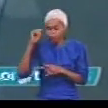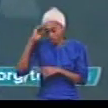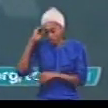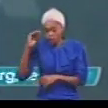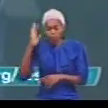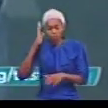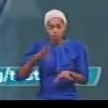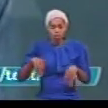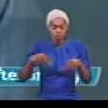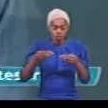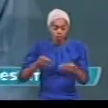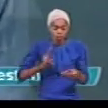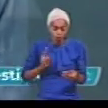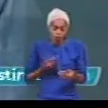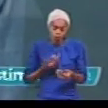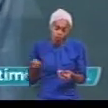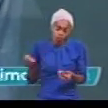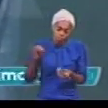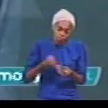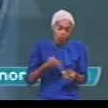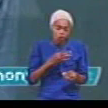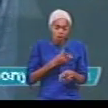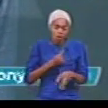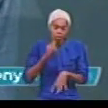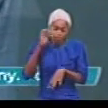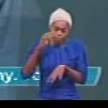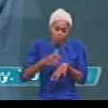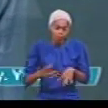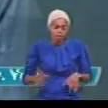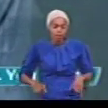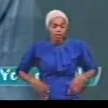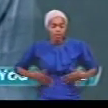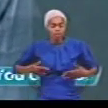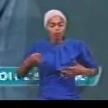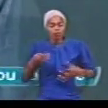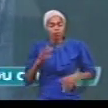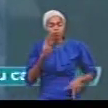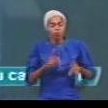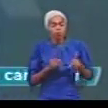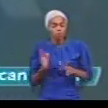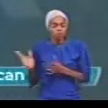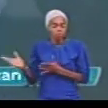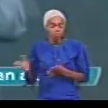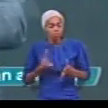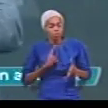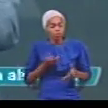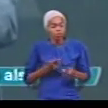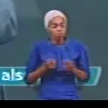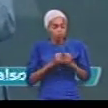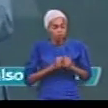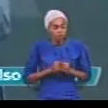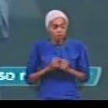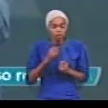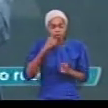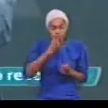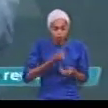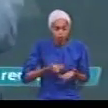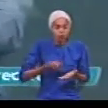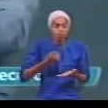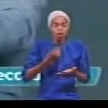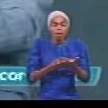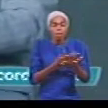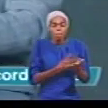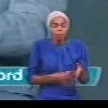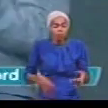from above. You touch the lives of people. Bring us together tomorrow morning, 8 o'clock in the morning, as we gather at the